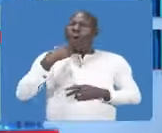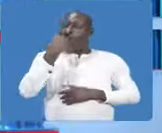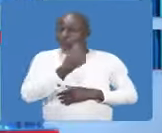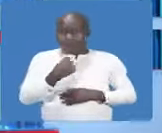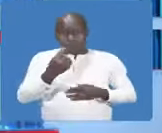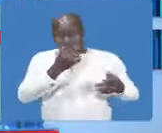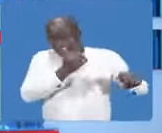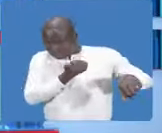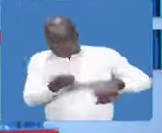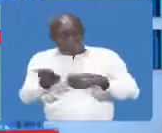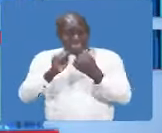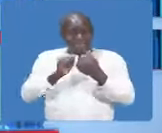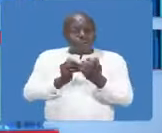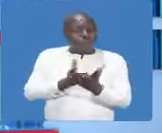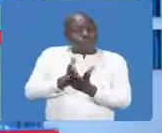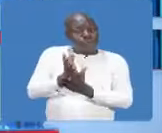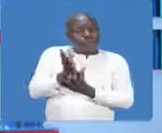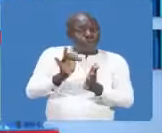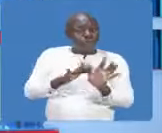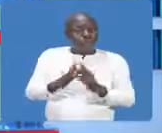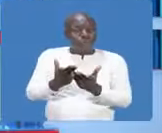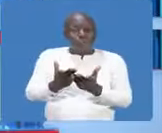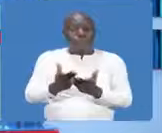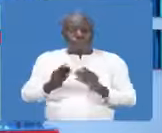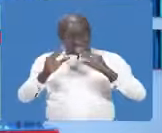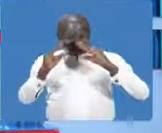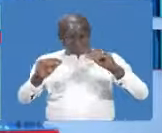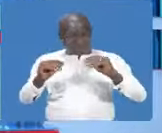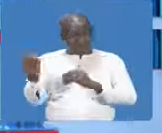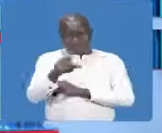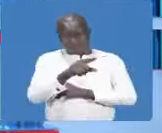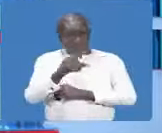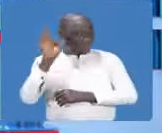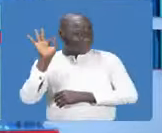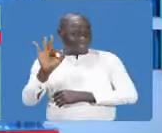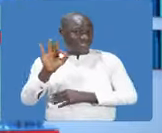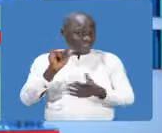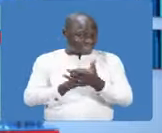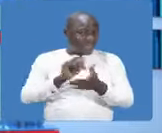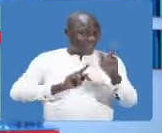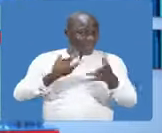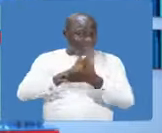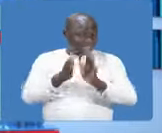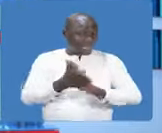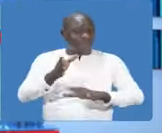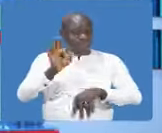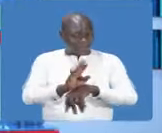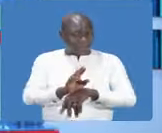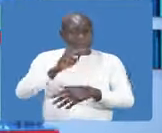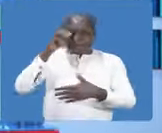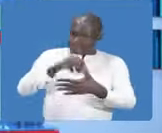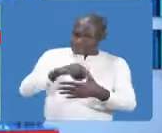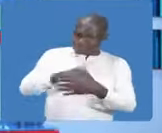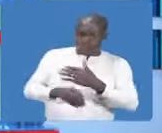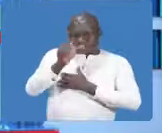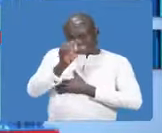no a me na bible so aka kire o se safo no abeye asori Matthew